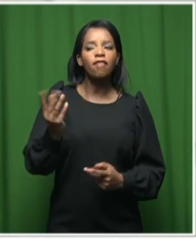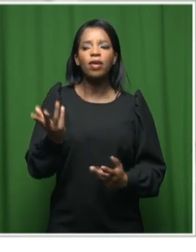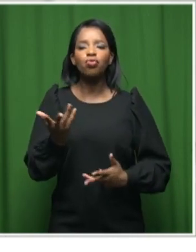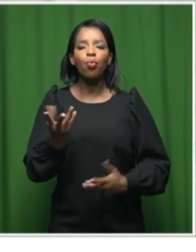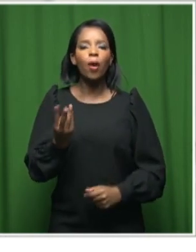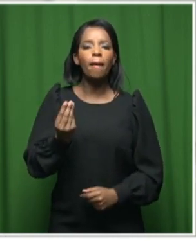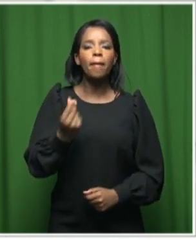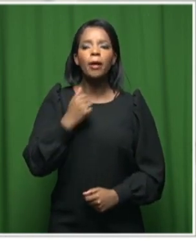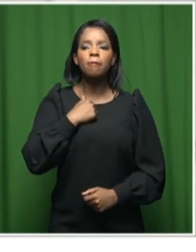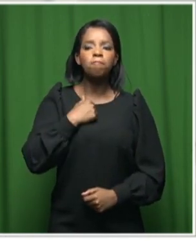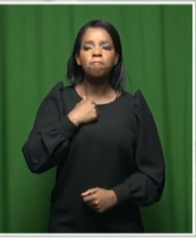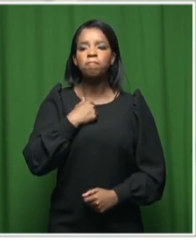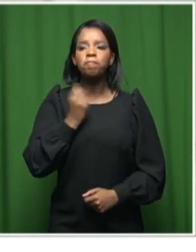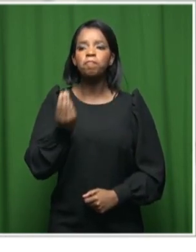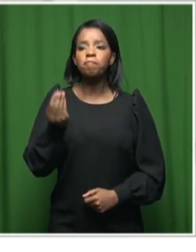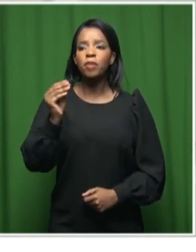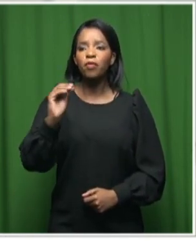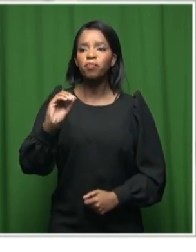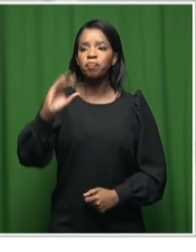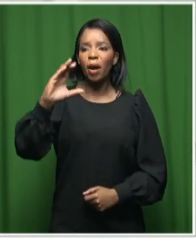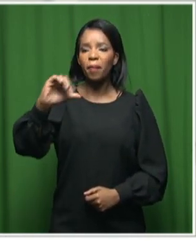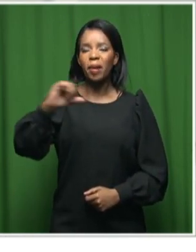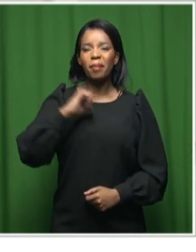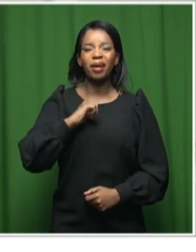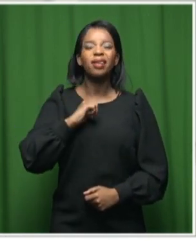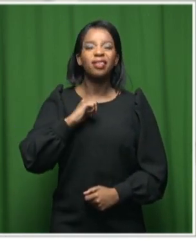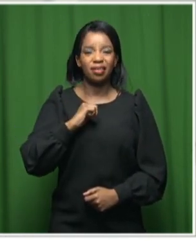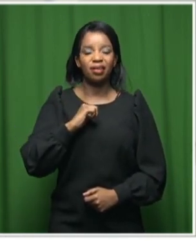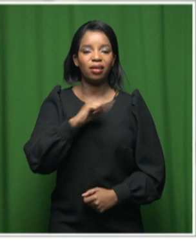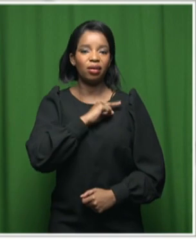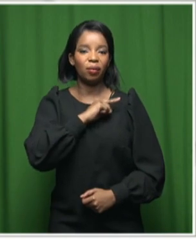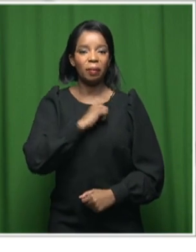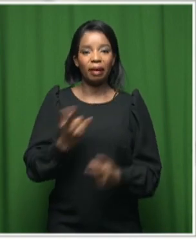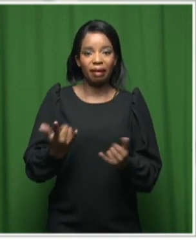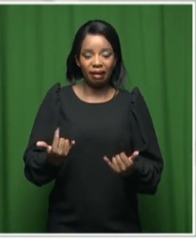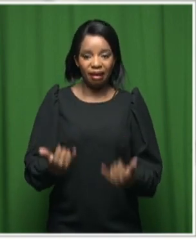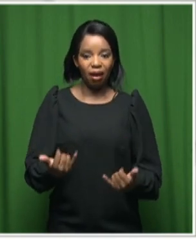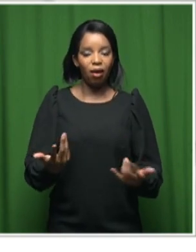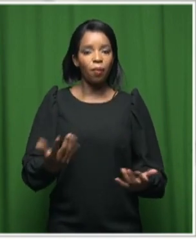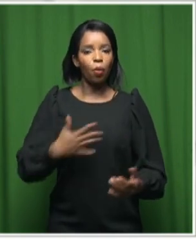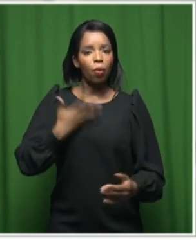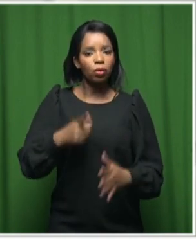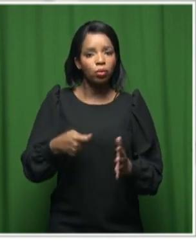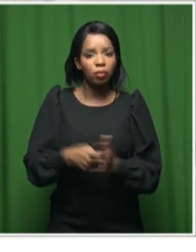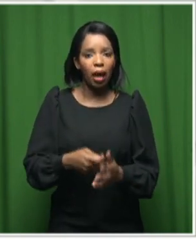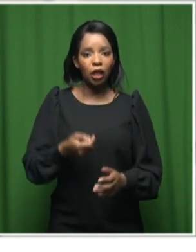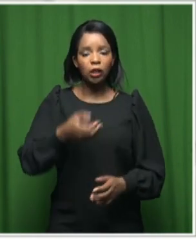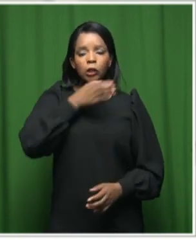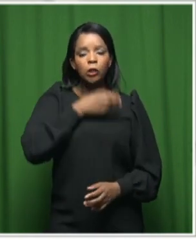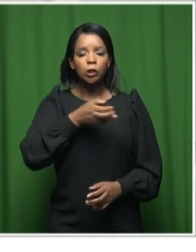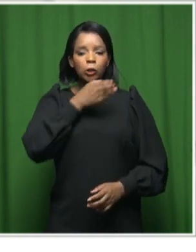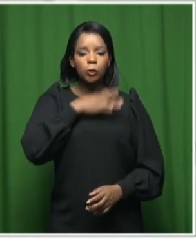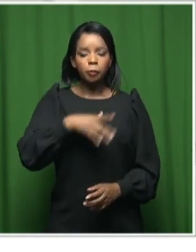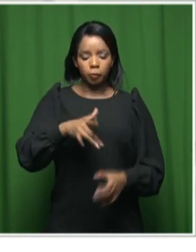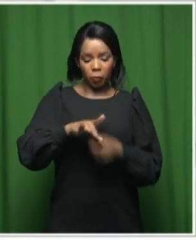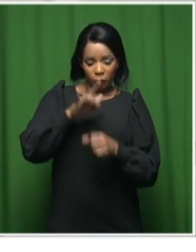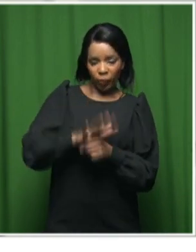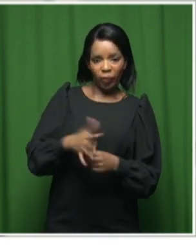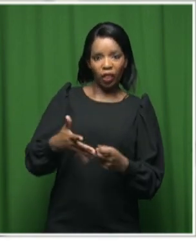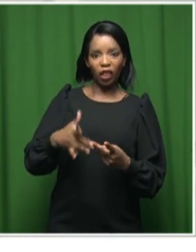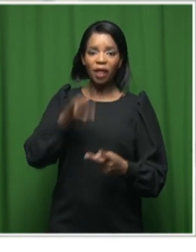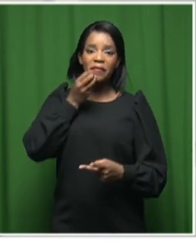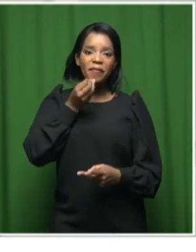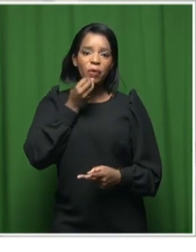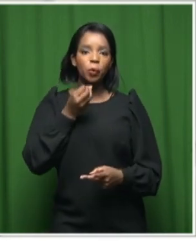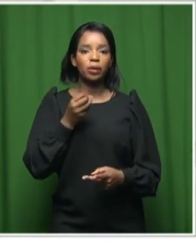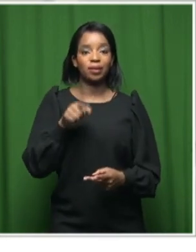consumption. Because at this point in time, spending money on food and beverages may not be wise if you spend much on those,